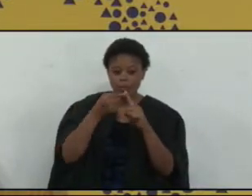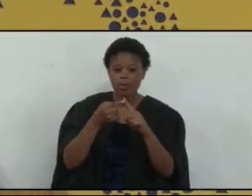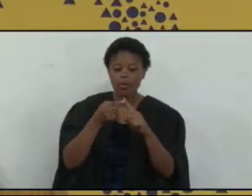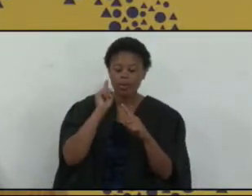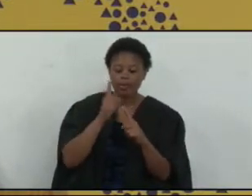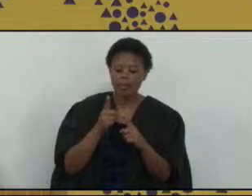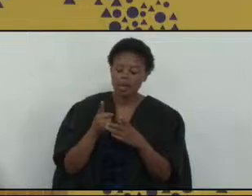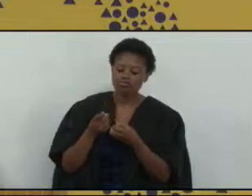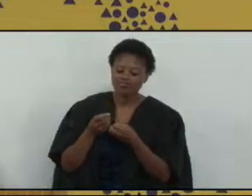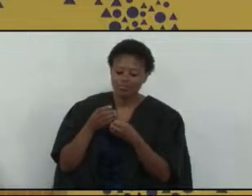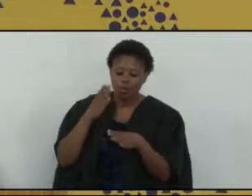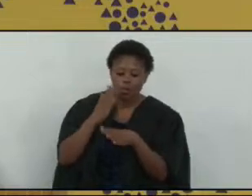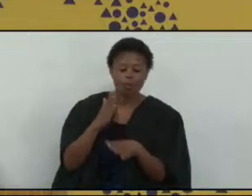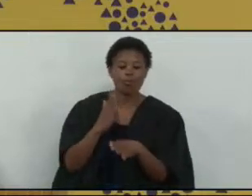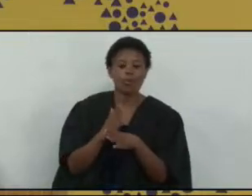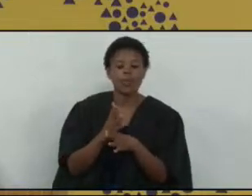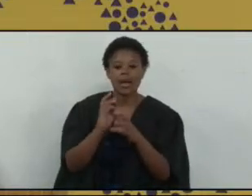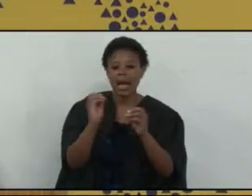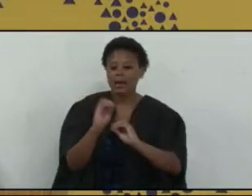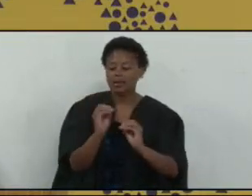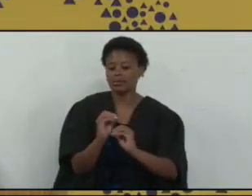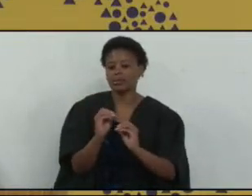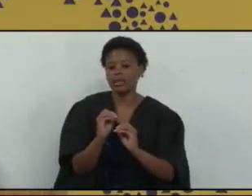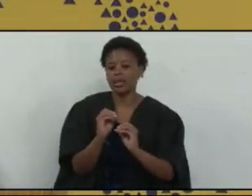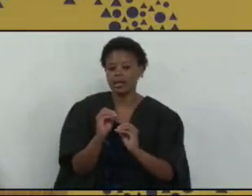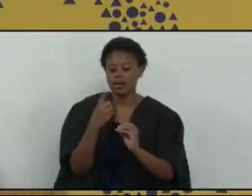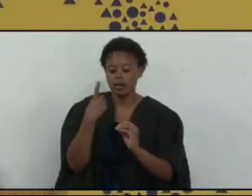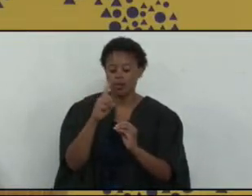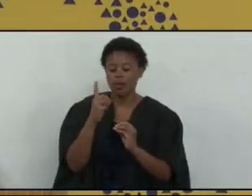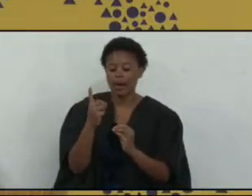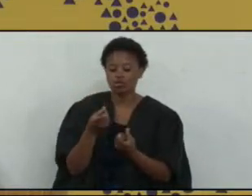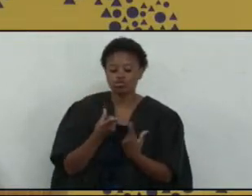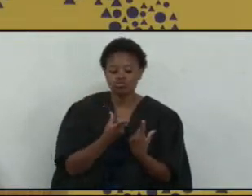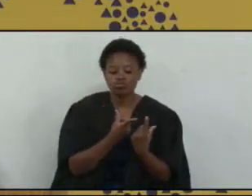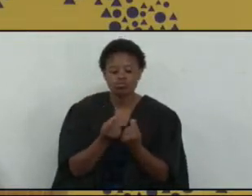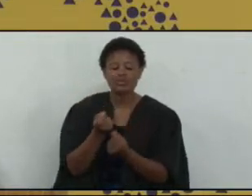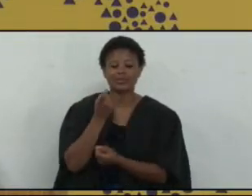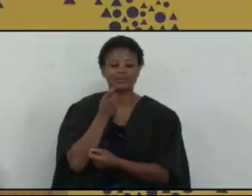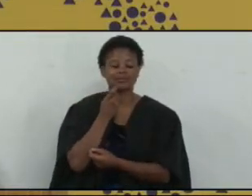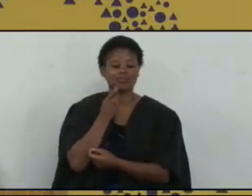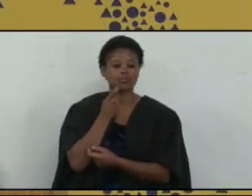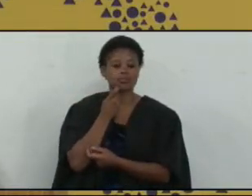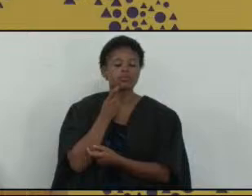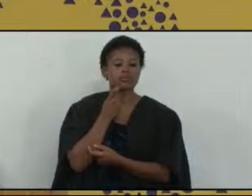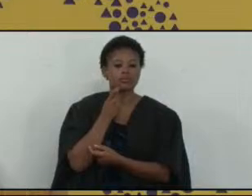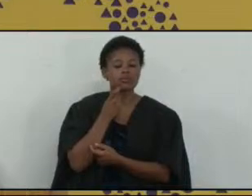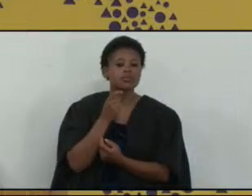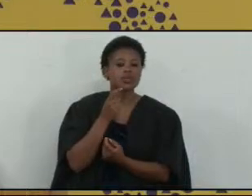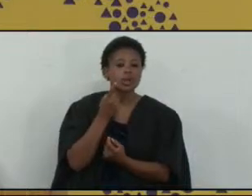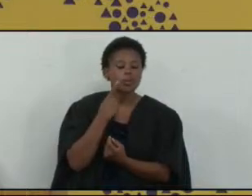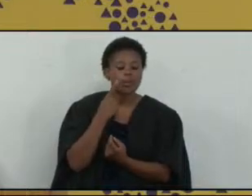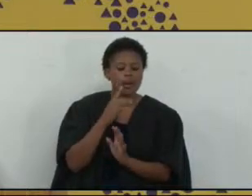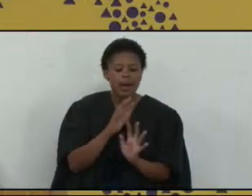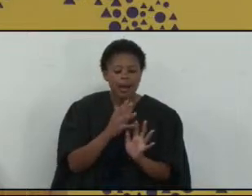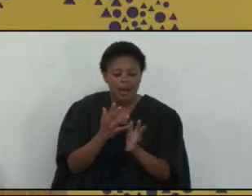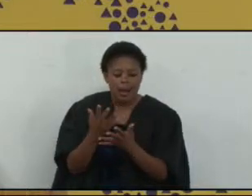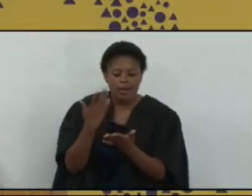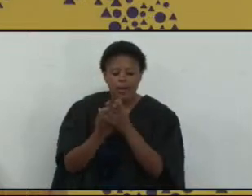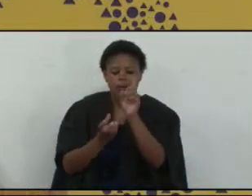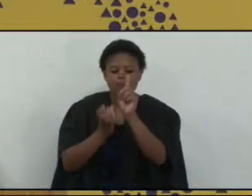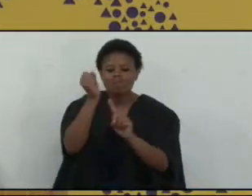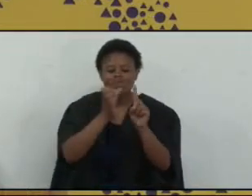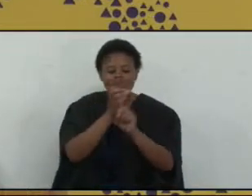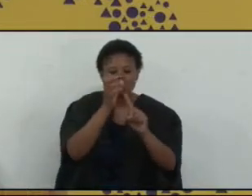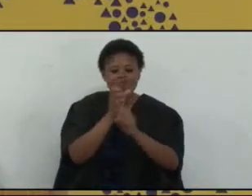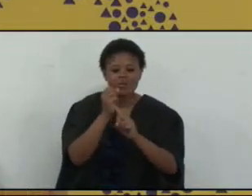work. Nothing worth having will come easy. And you would be amazed with how much you're able to accomplish if